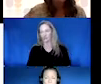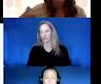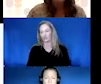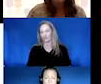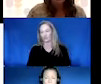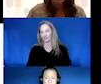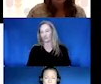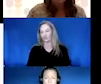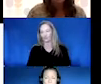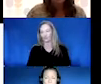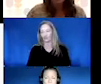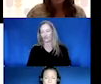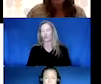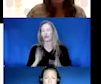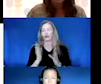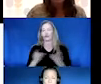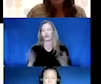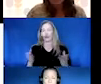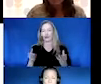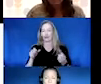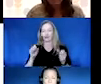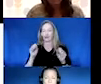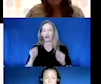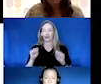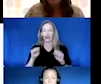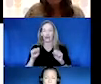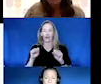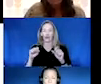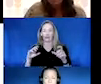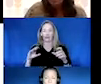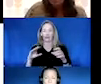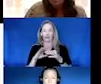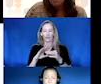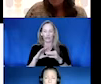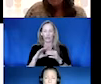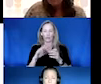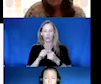devices that allow them to connect with these services specifically.